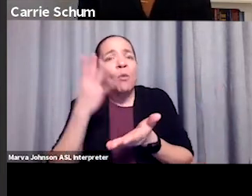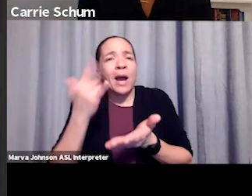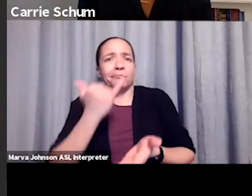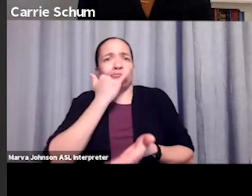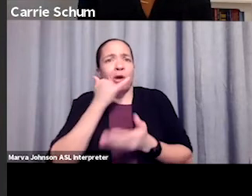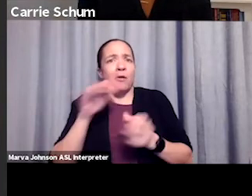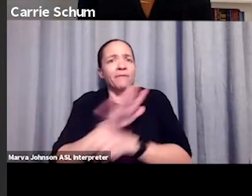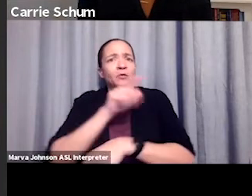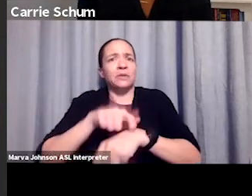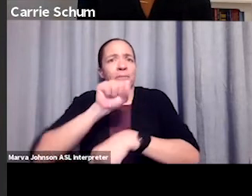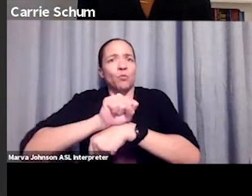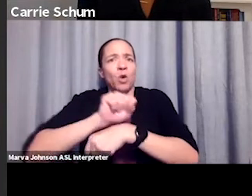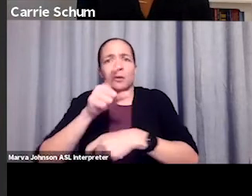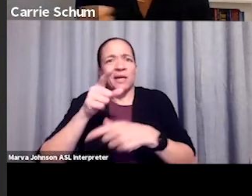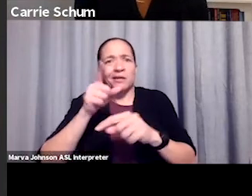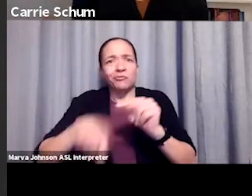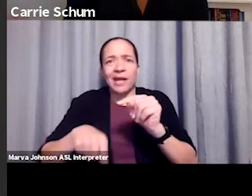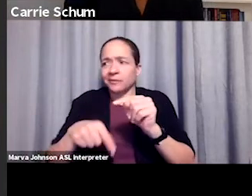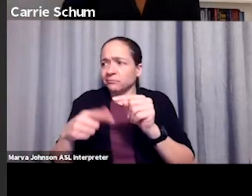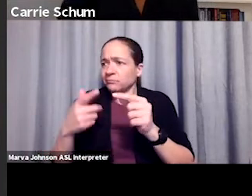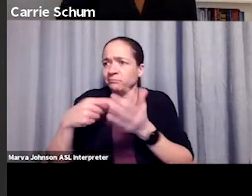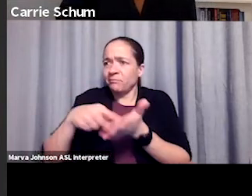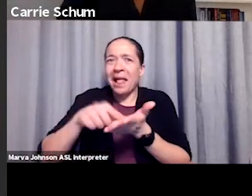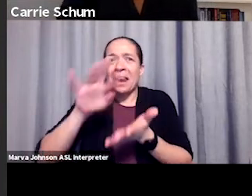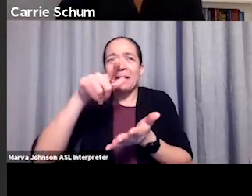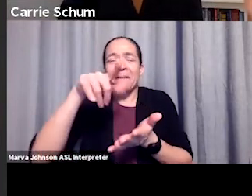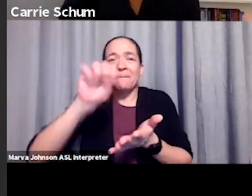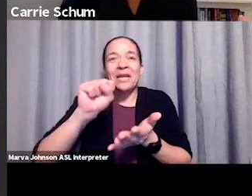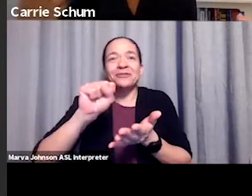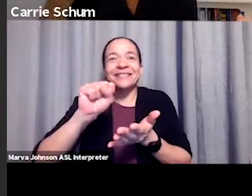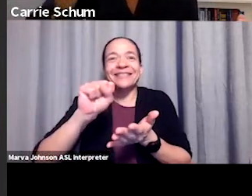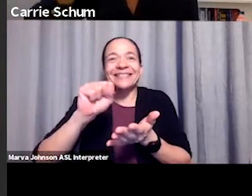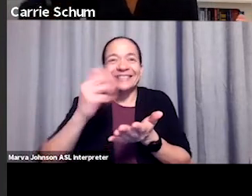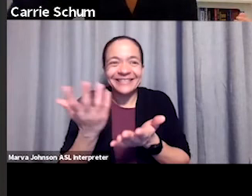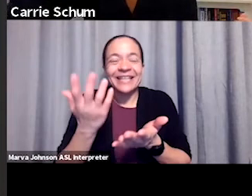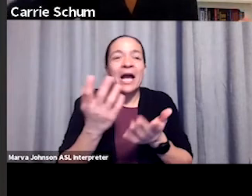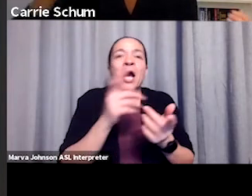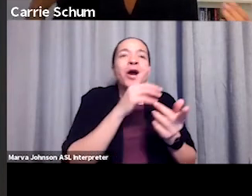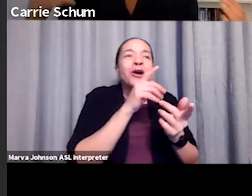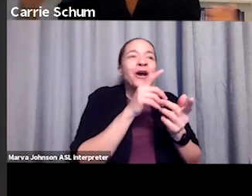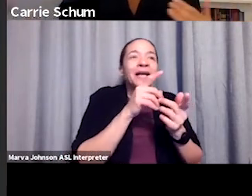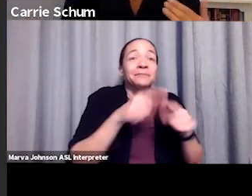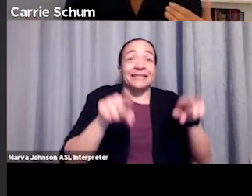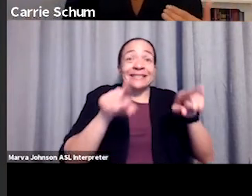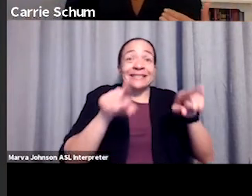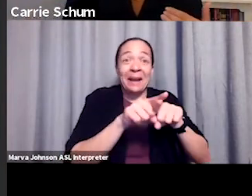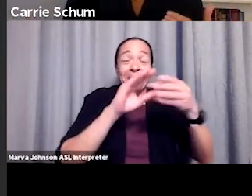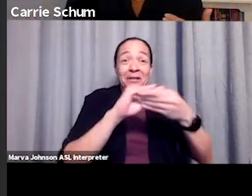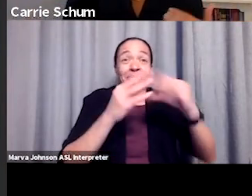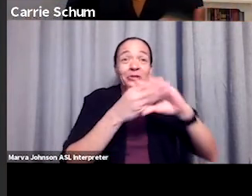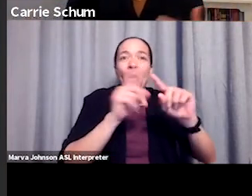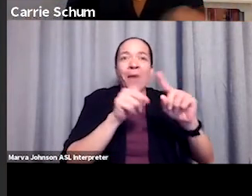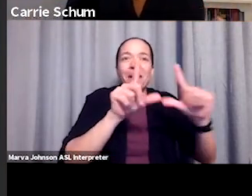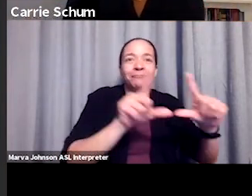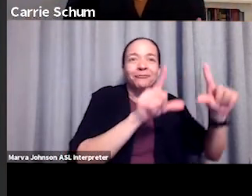full time and not be able to make ends meet. So agreeing with the same meta narrative, but you're tailoring it for the things that each audience will find